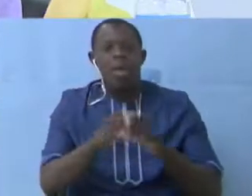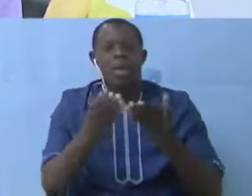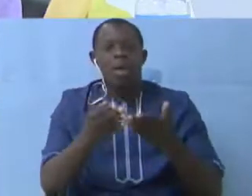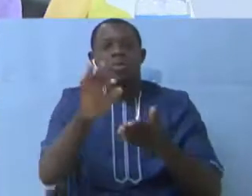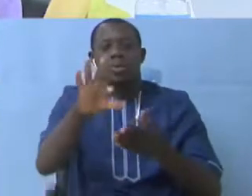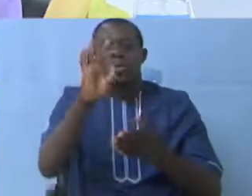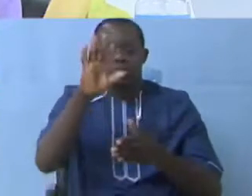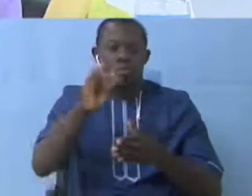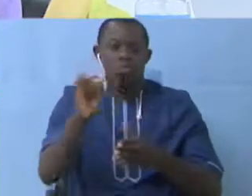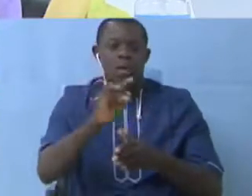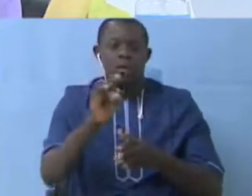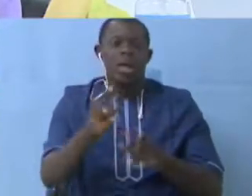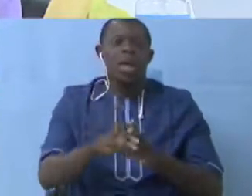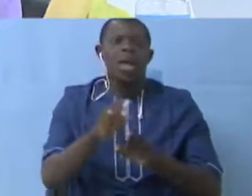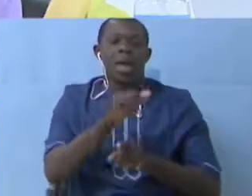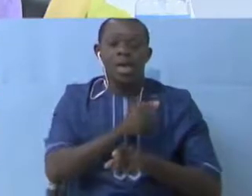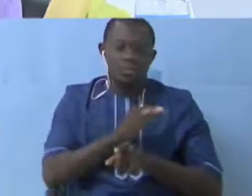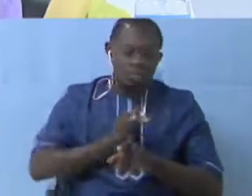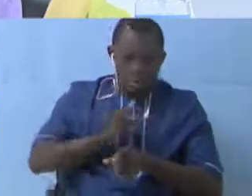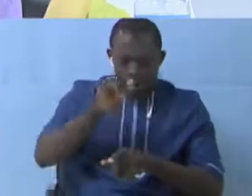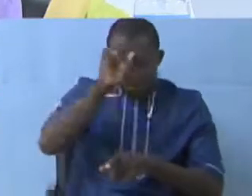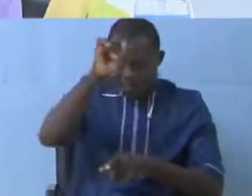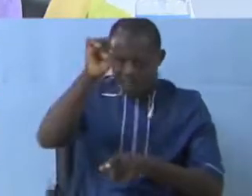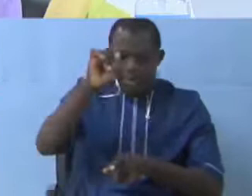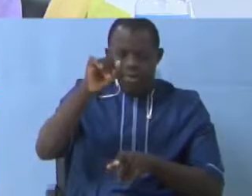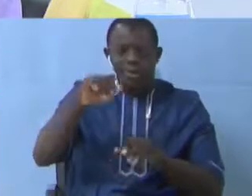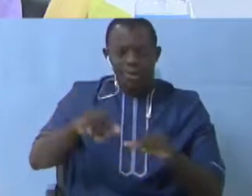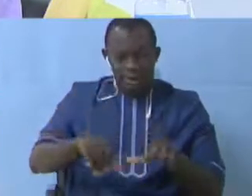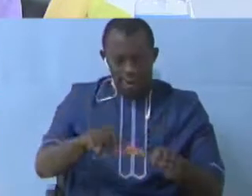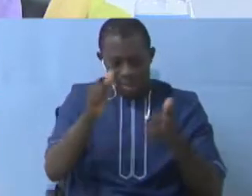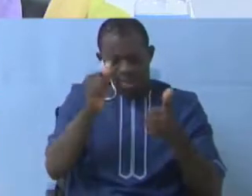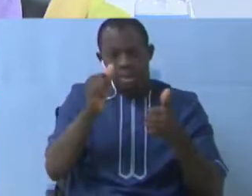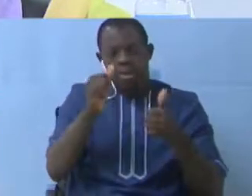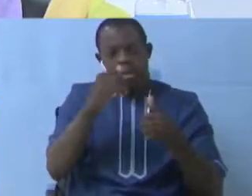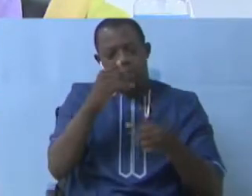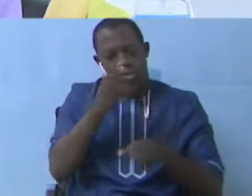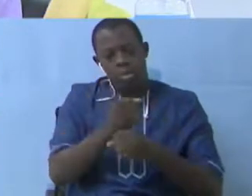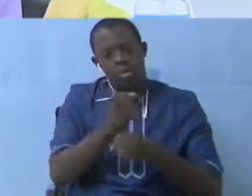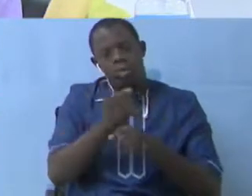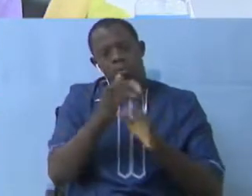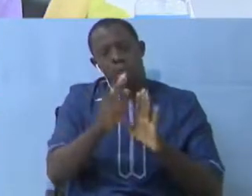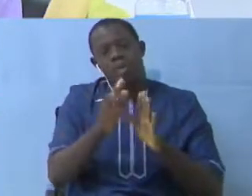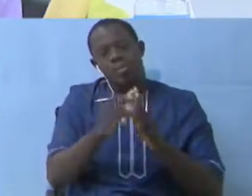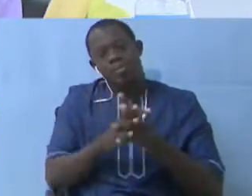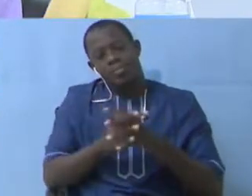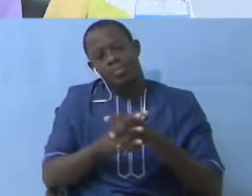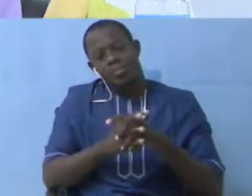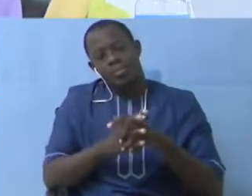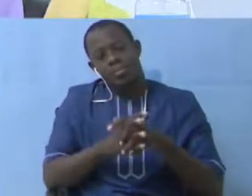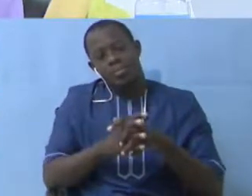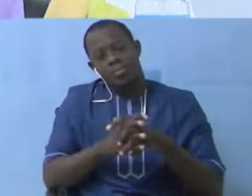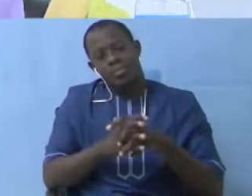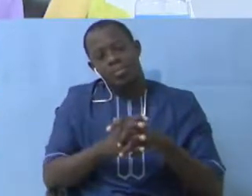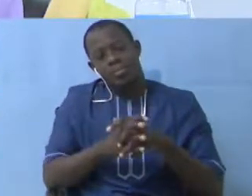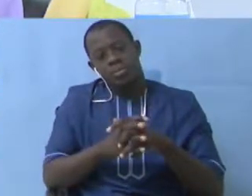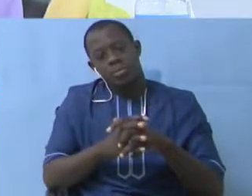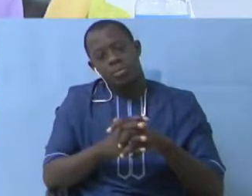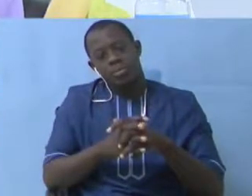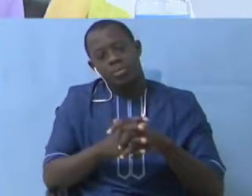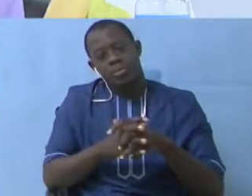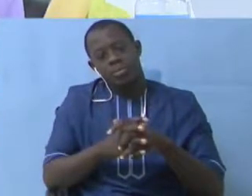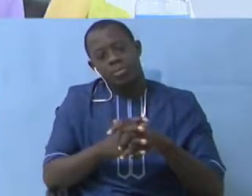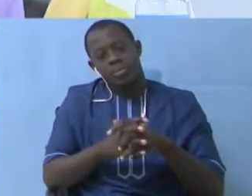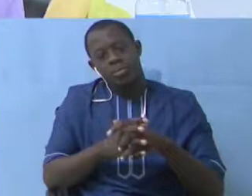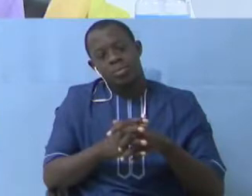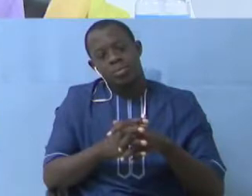do the inauguration. ci kaw loolu nag ci lañ fexe nag pour dal di def faluteem ak waatam. And that took quite a